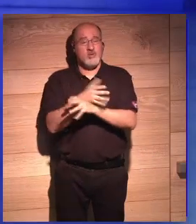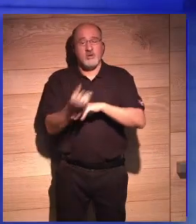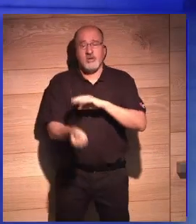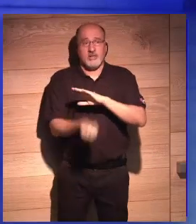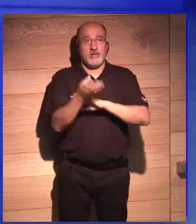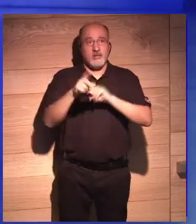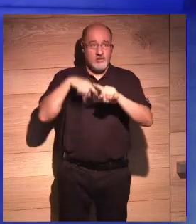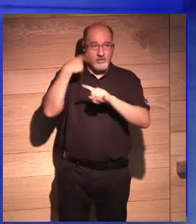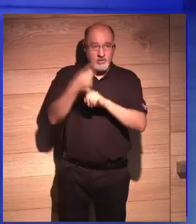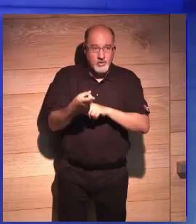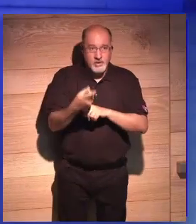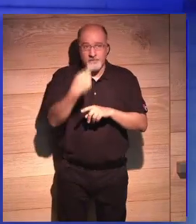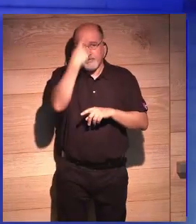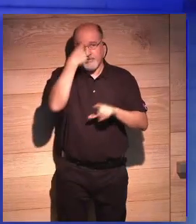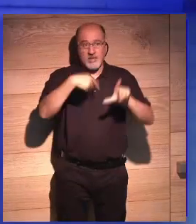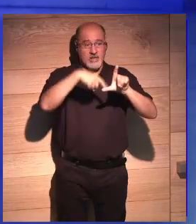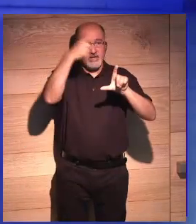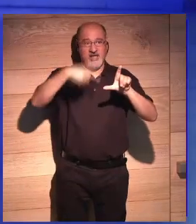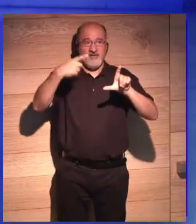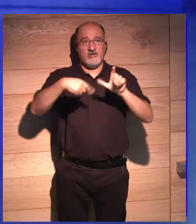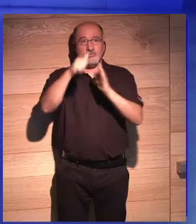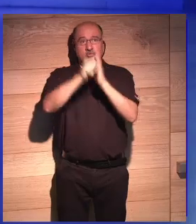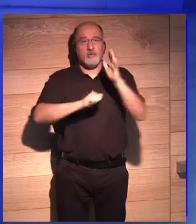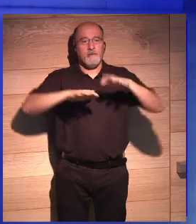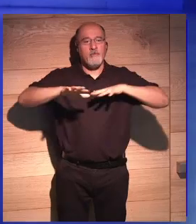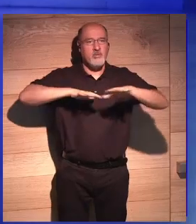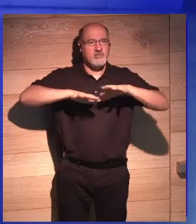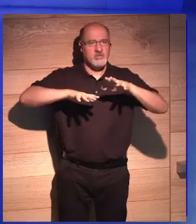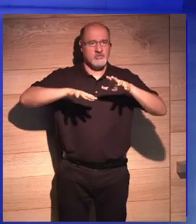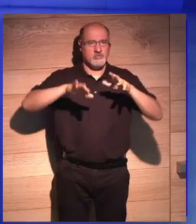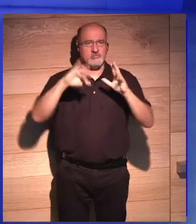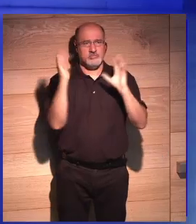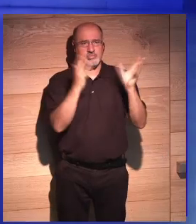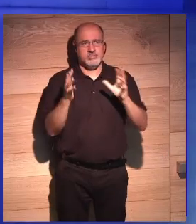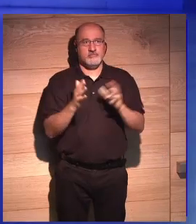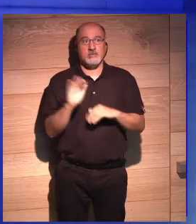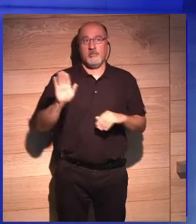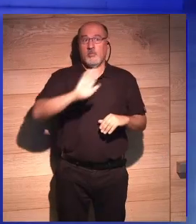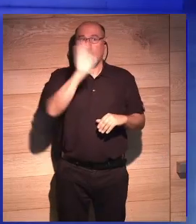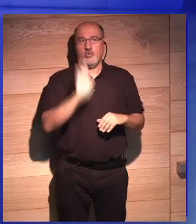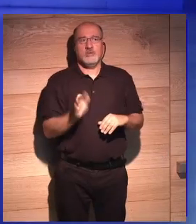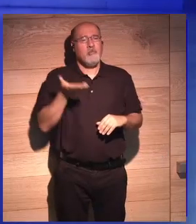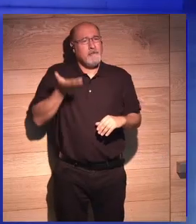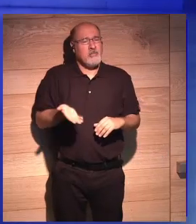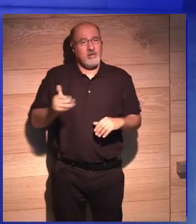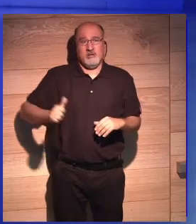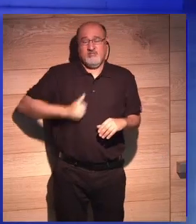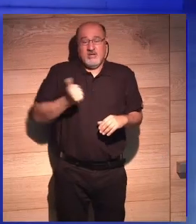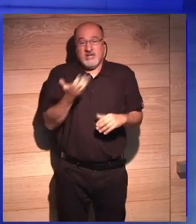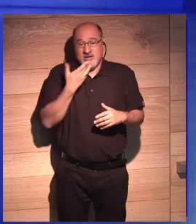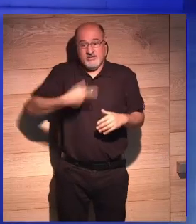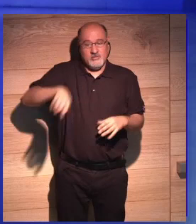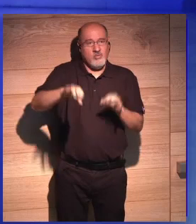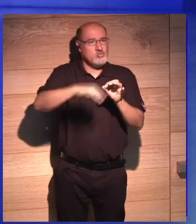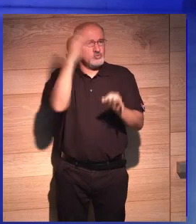well, which I really like. To close off, we're very fortunate to be